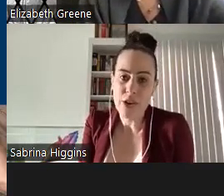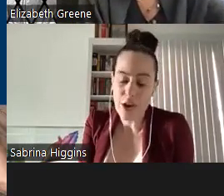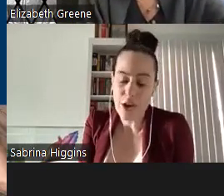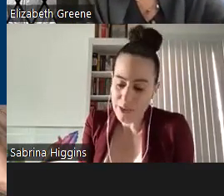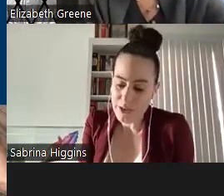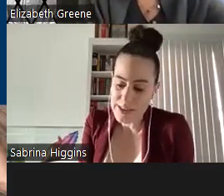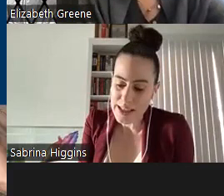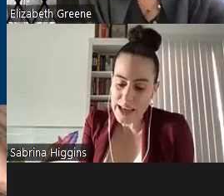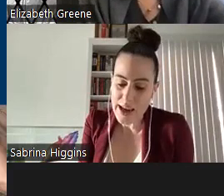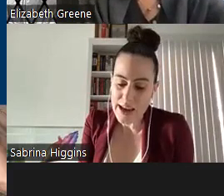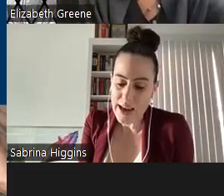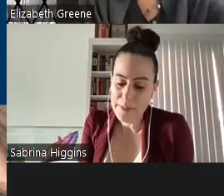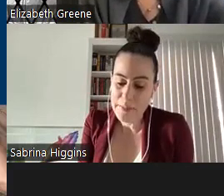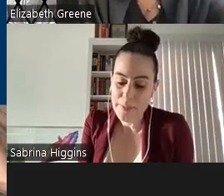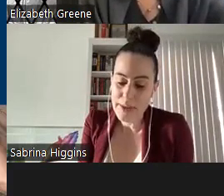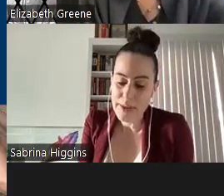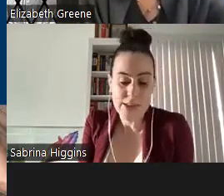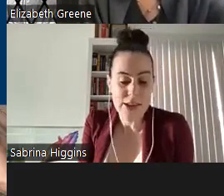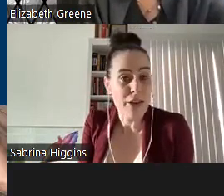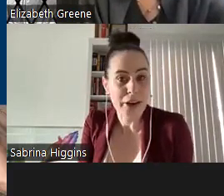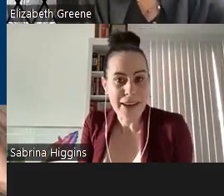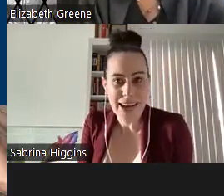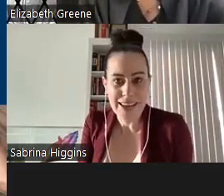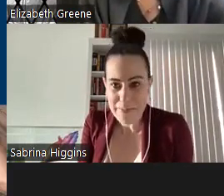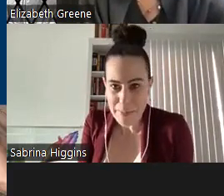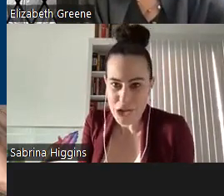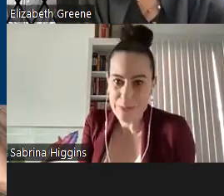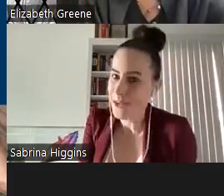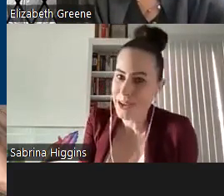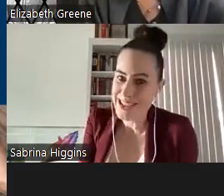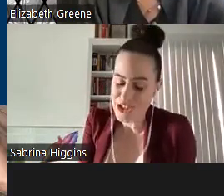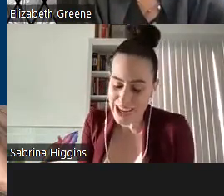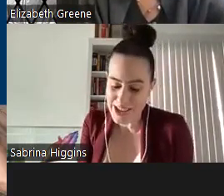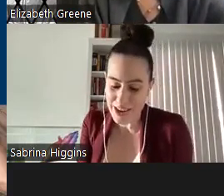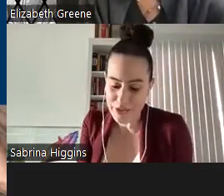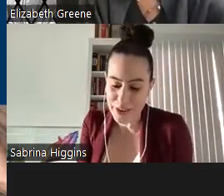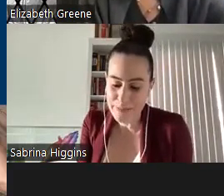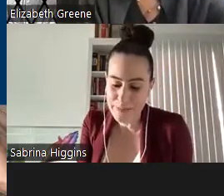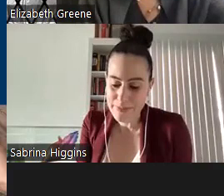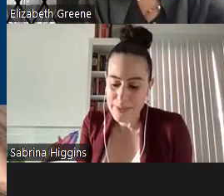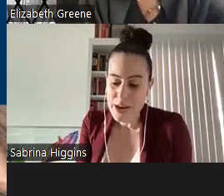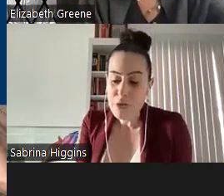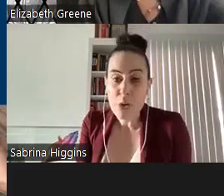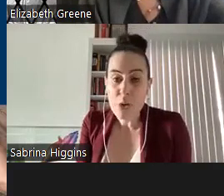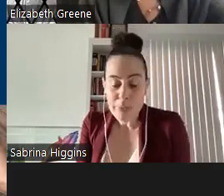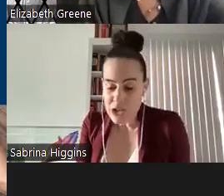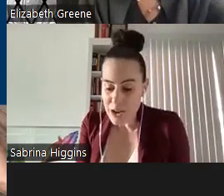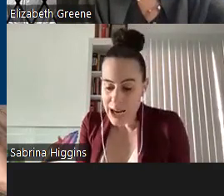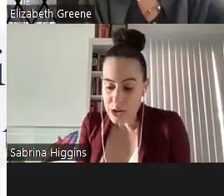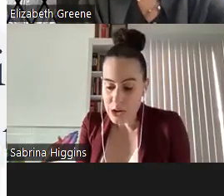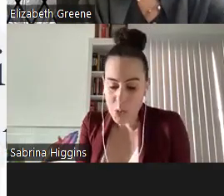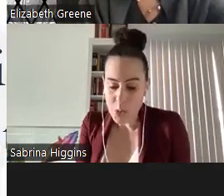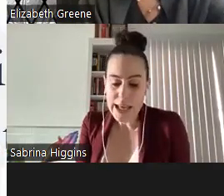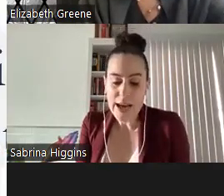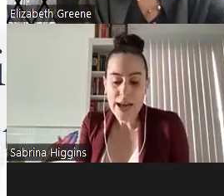advantage of all the benefits that the AIA has to offer and membership an organization has to offer. For more information on